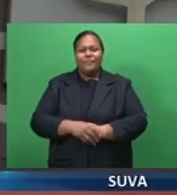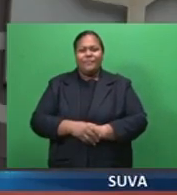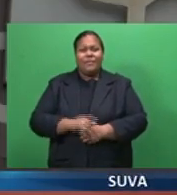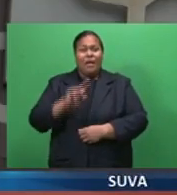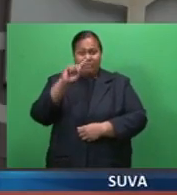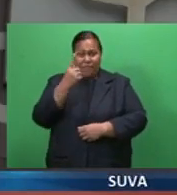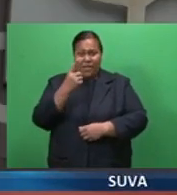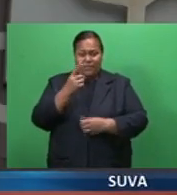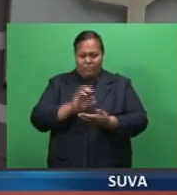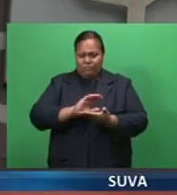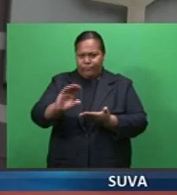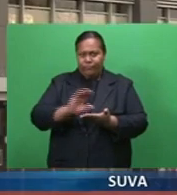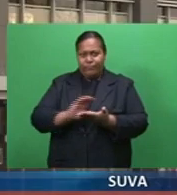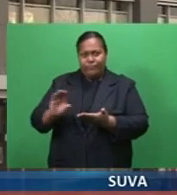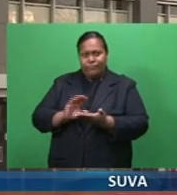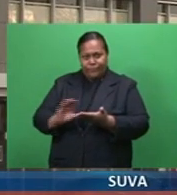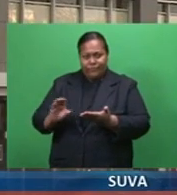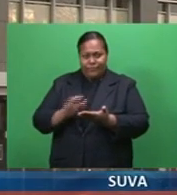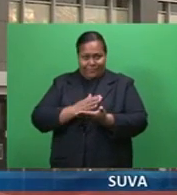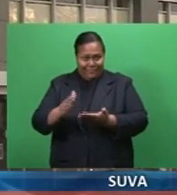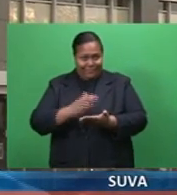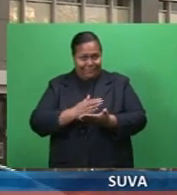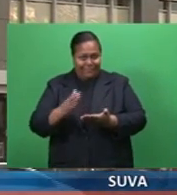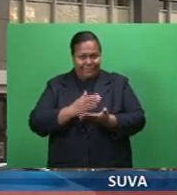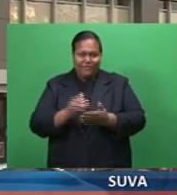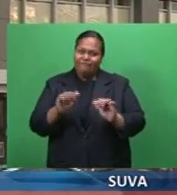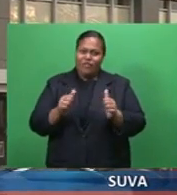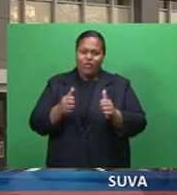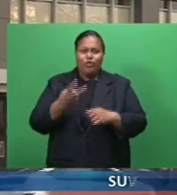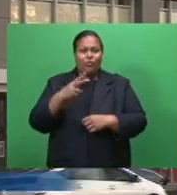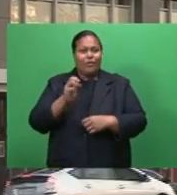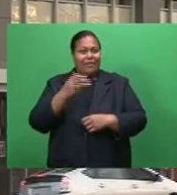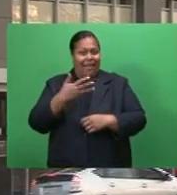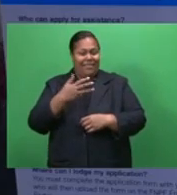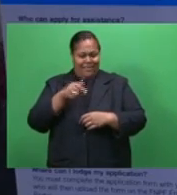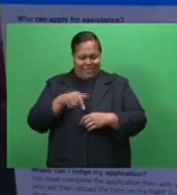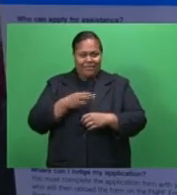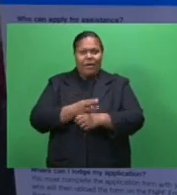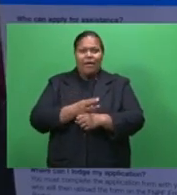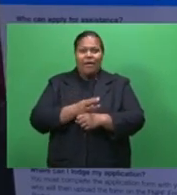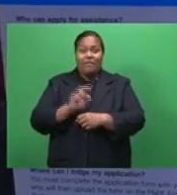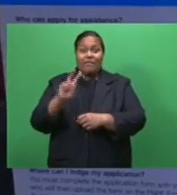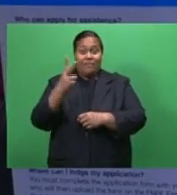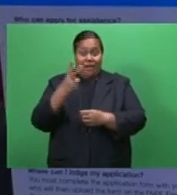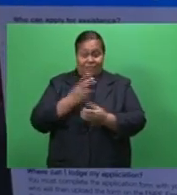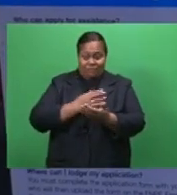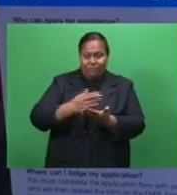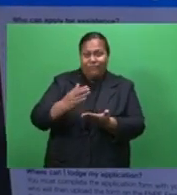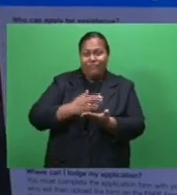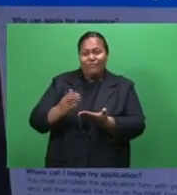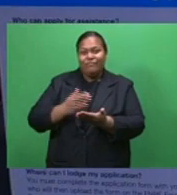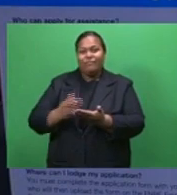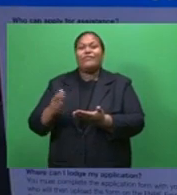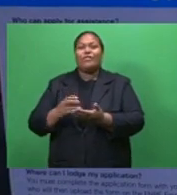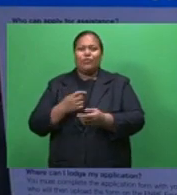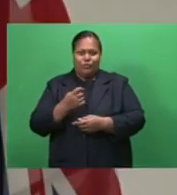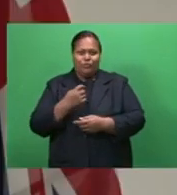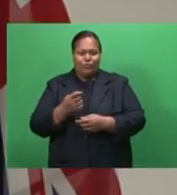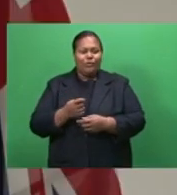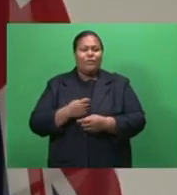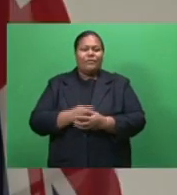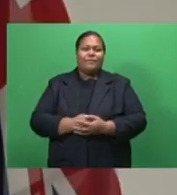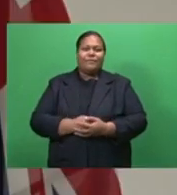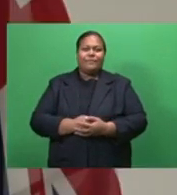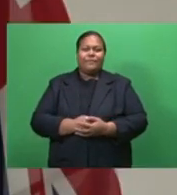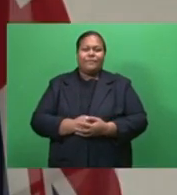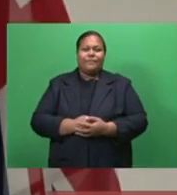of unemployment assistance ending on the 29th of this month, the second phase in partnership with FNPF will begin soon after.